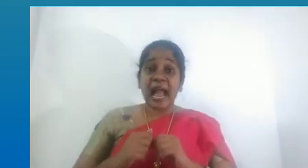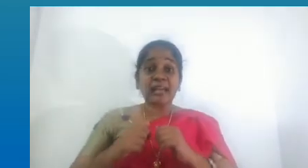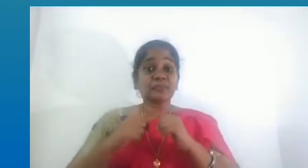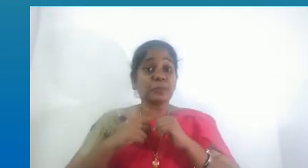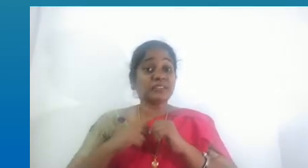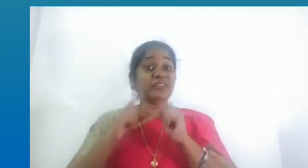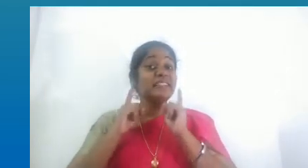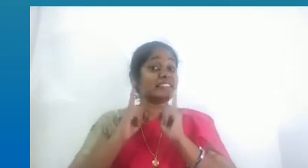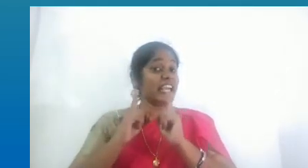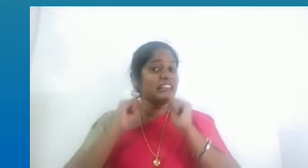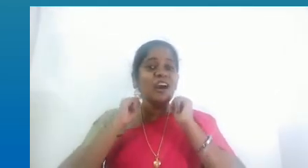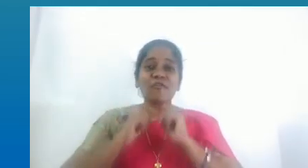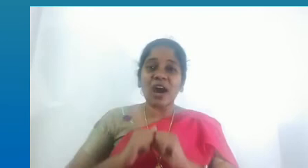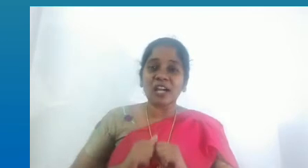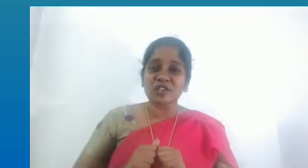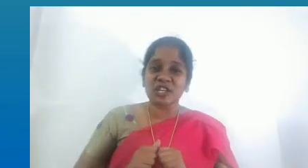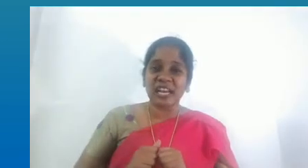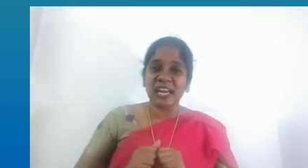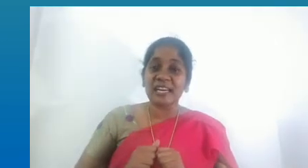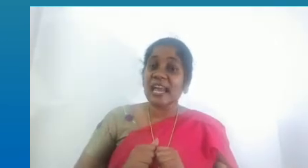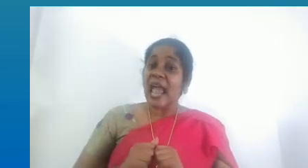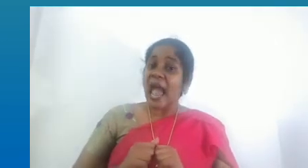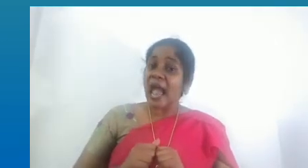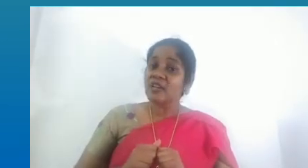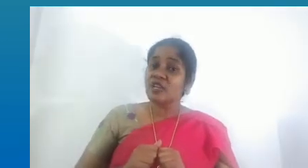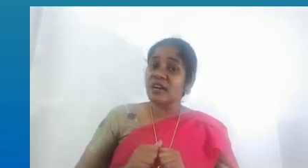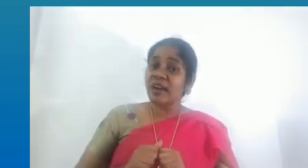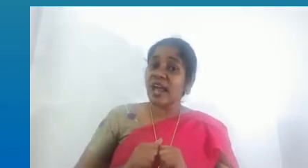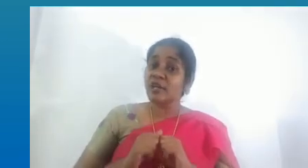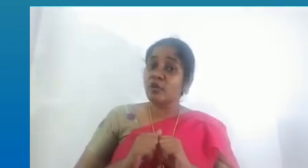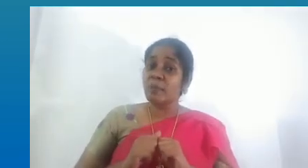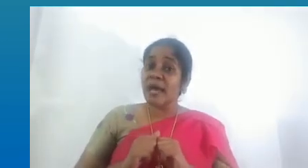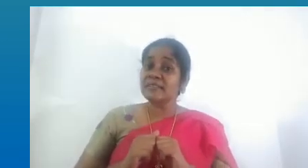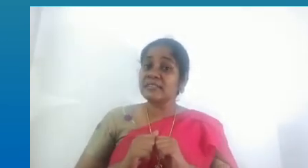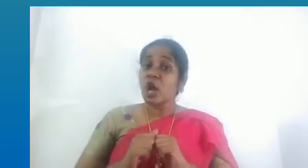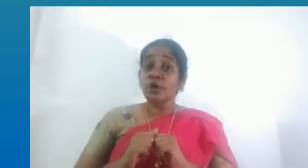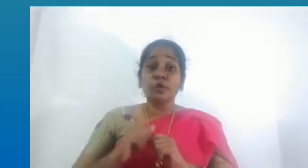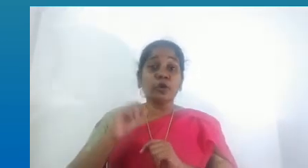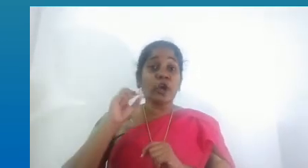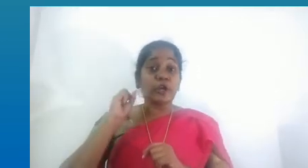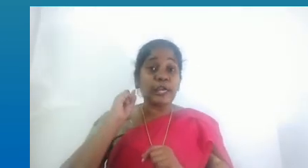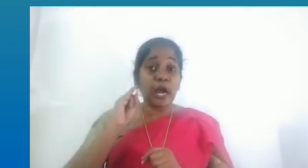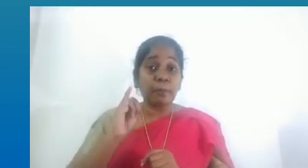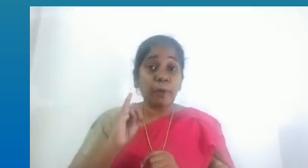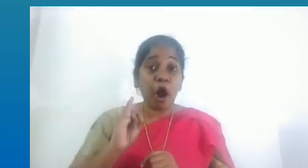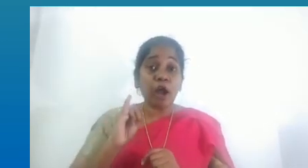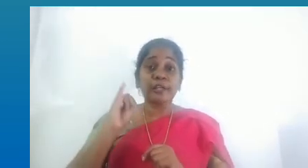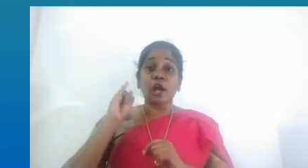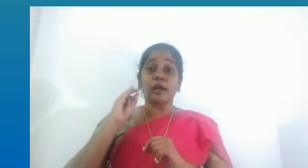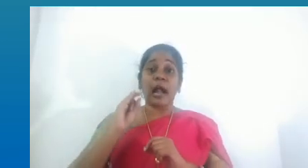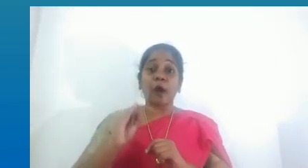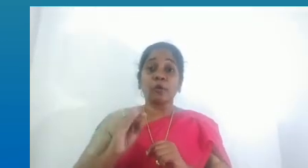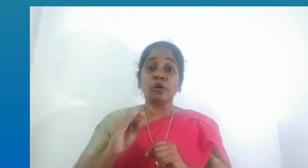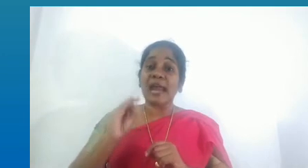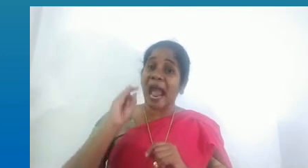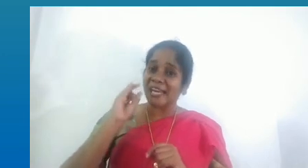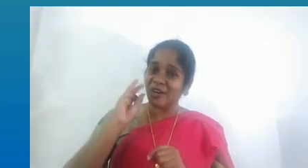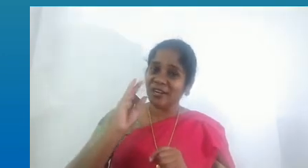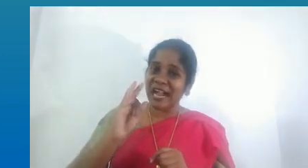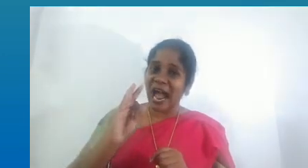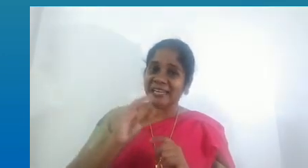next class, Miss will see the worksheet. And, children, you must do your Nearpod,